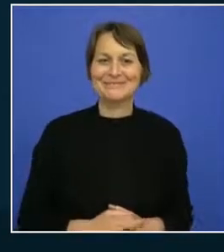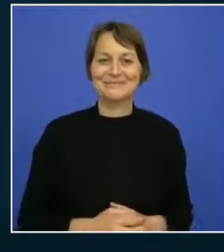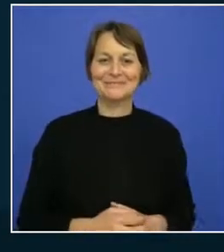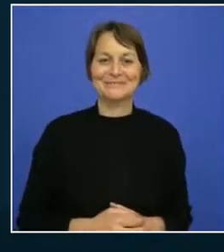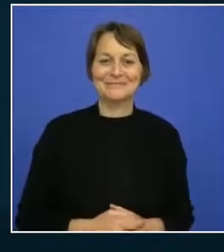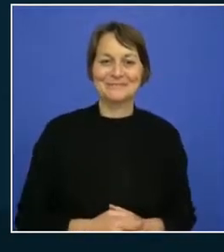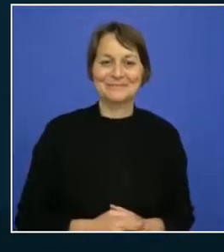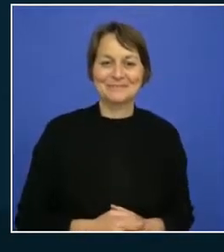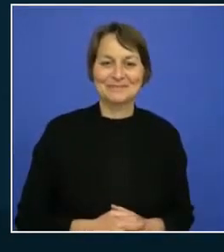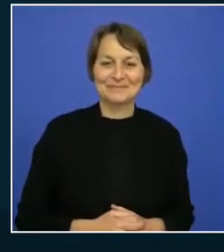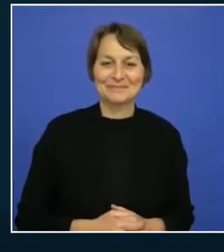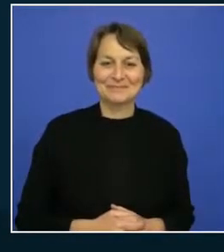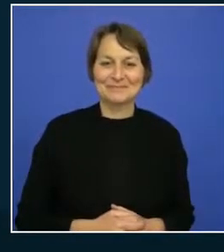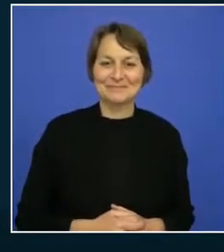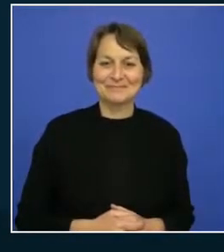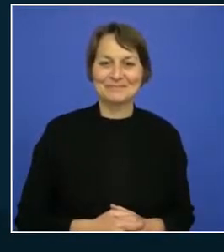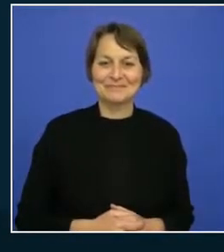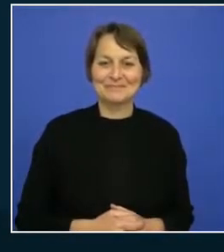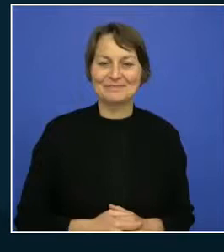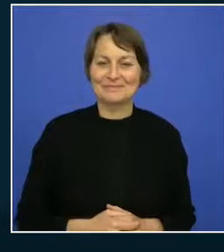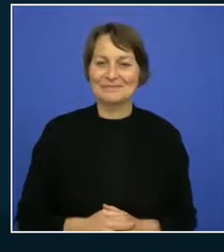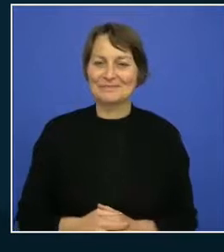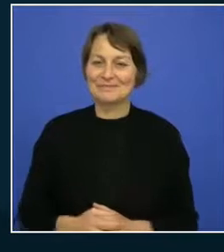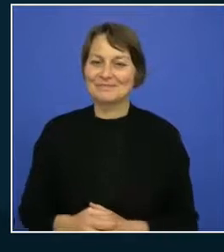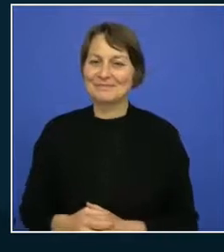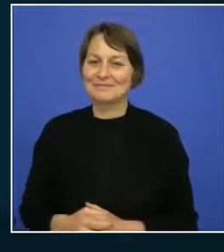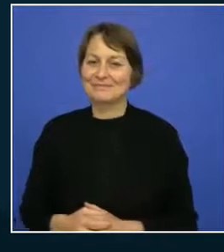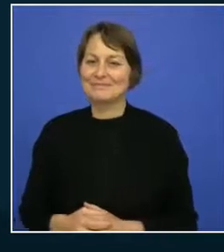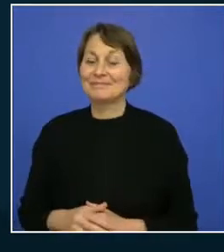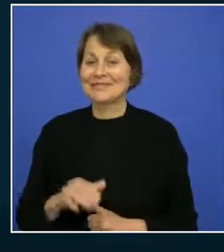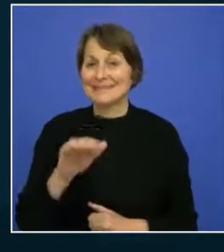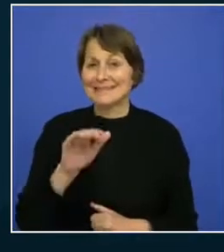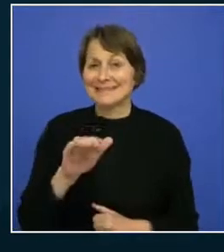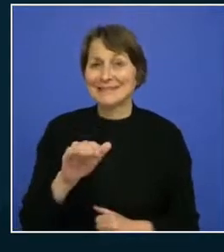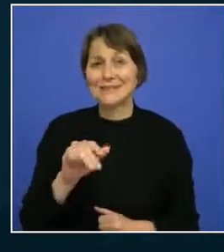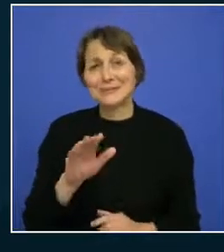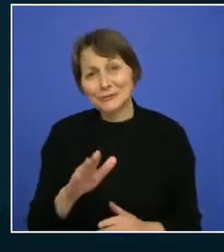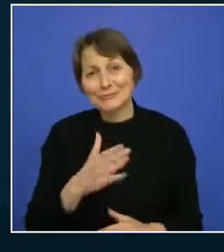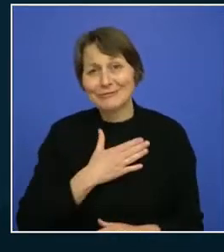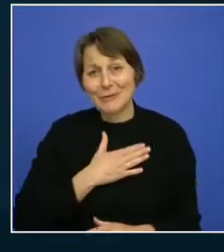So this is the, I'm sorry, your mute bingo that we're doing right now.